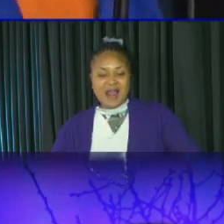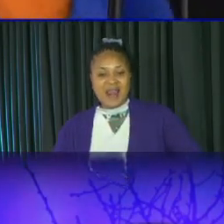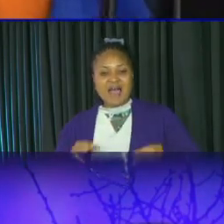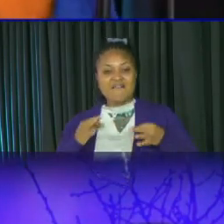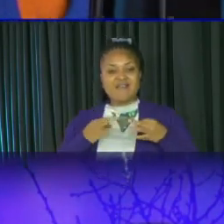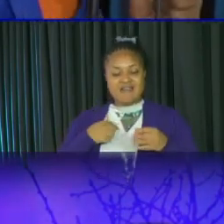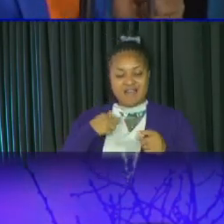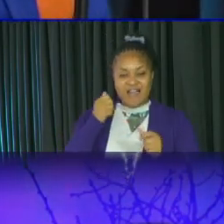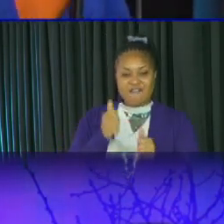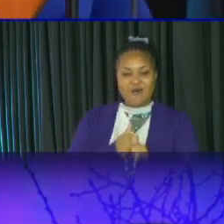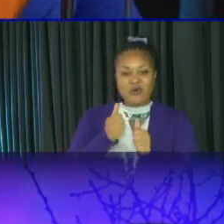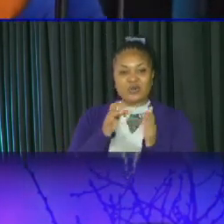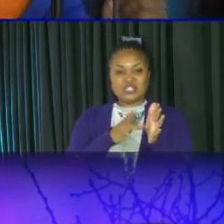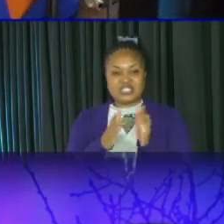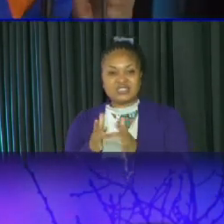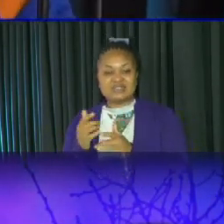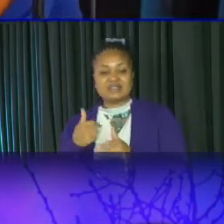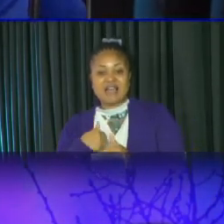life,